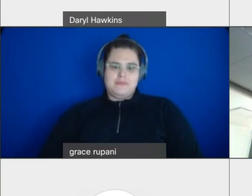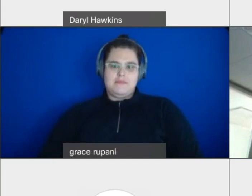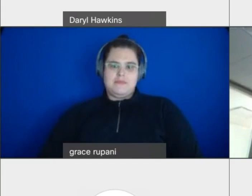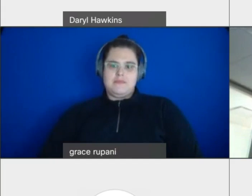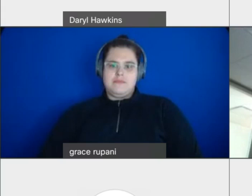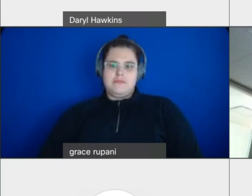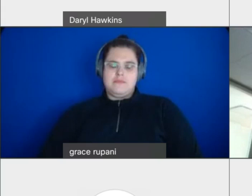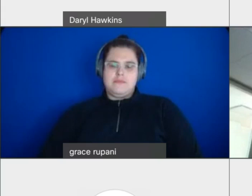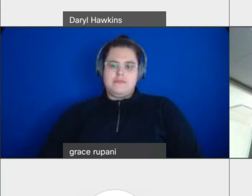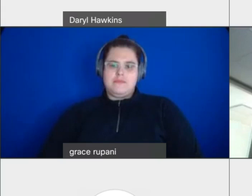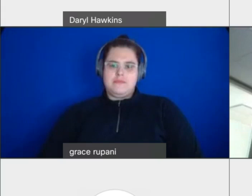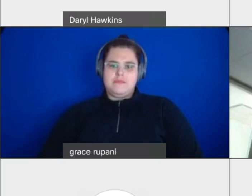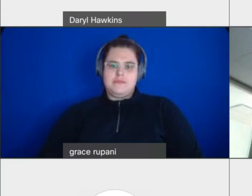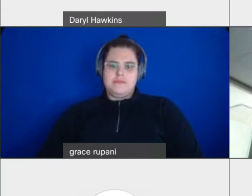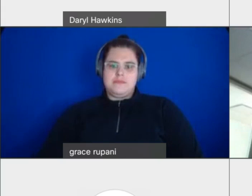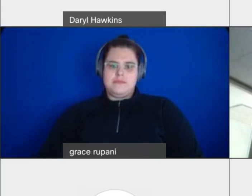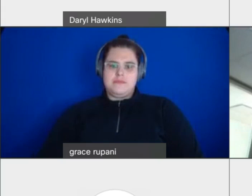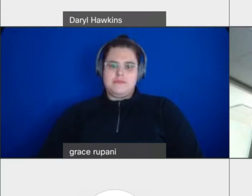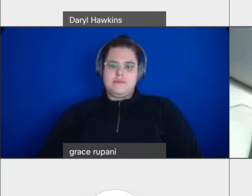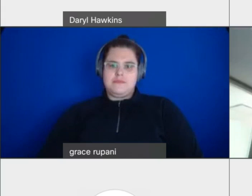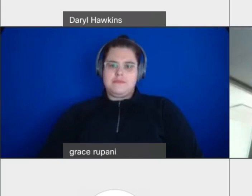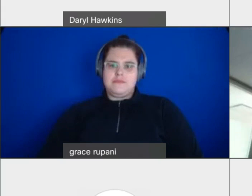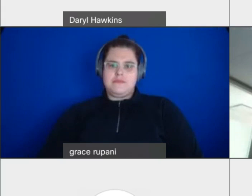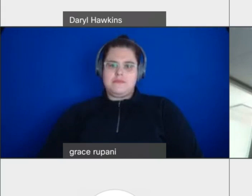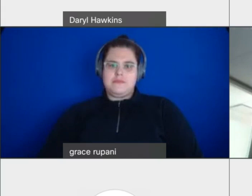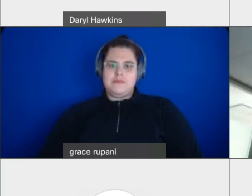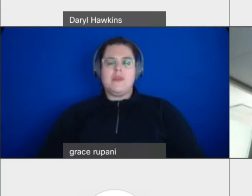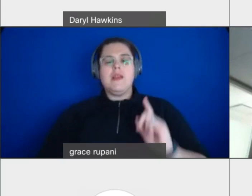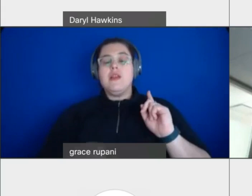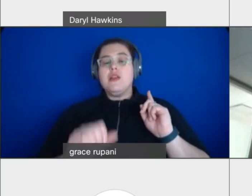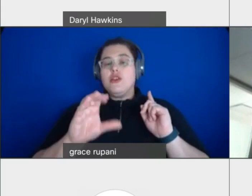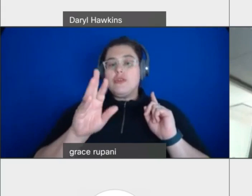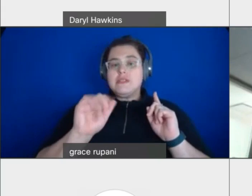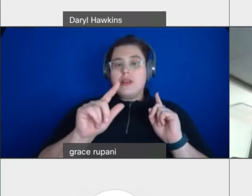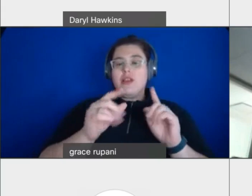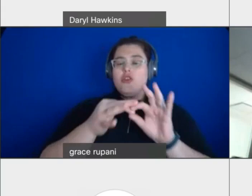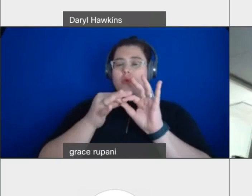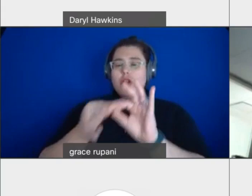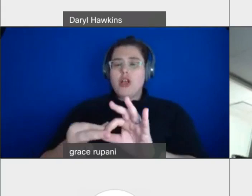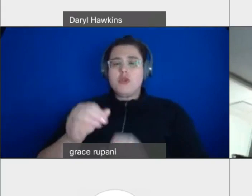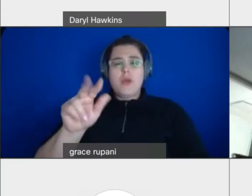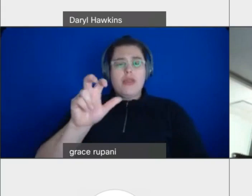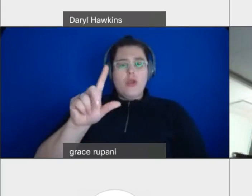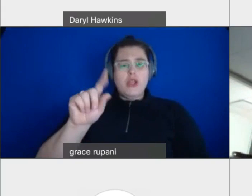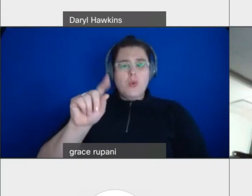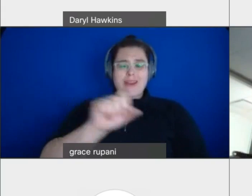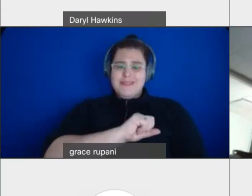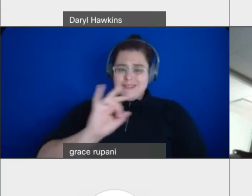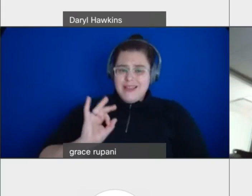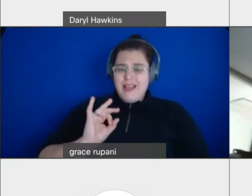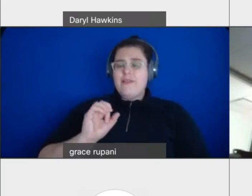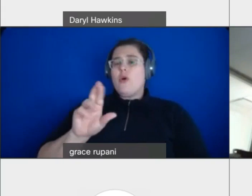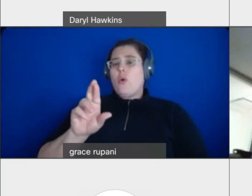In regards to the 320 staff or people supported, I believe we will report